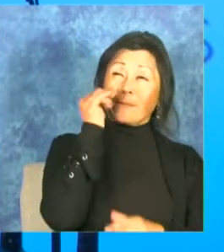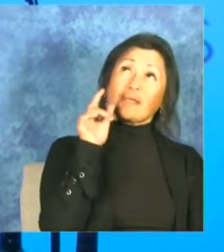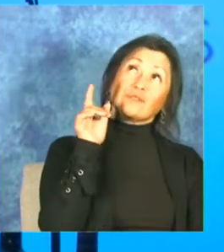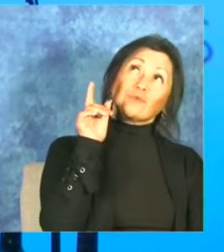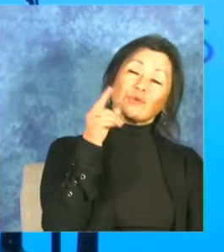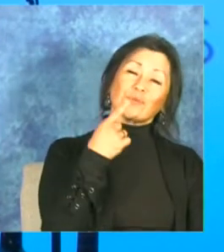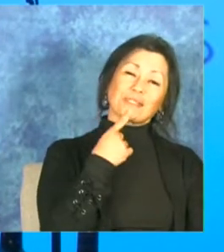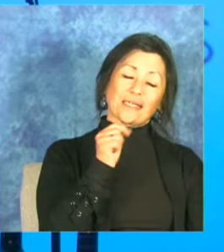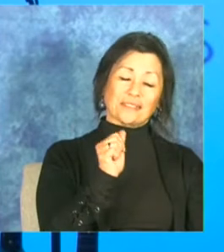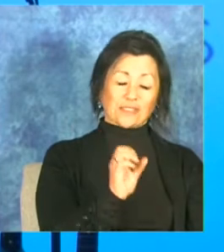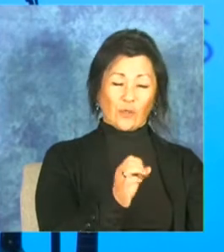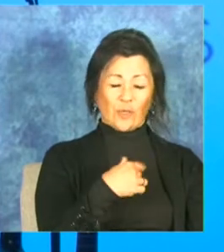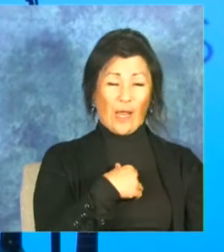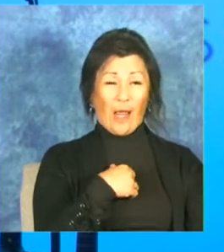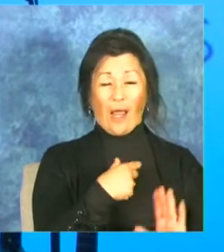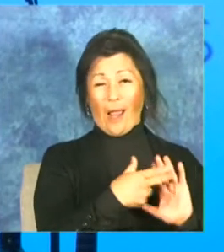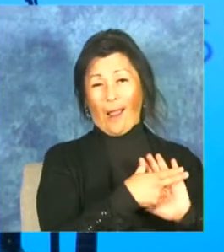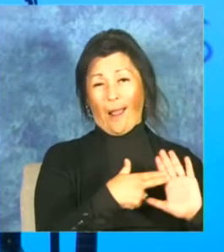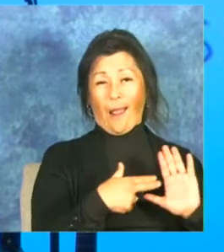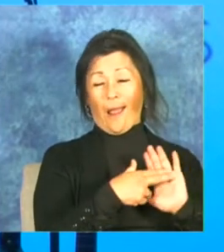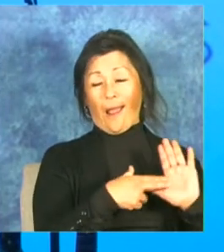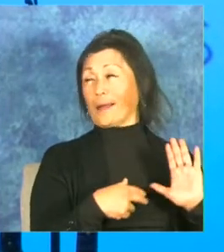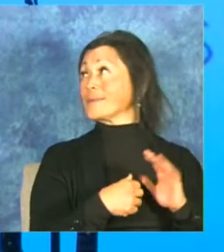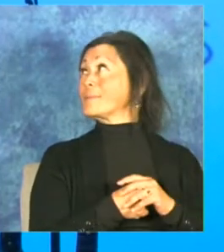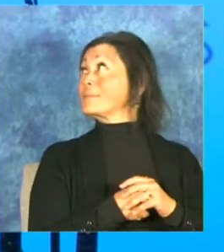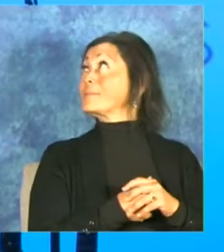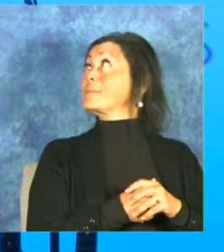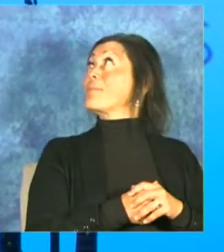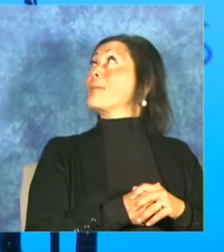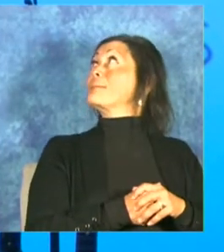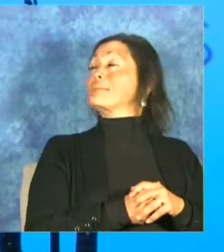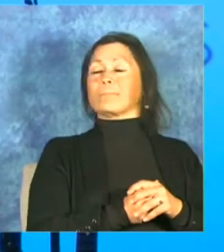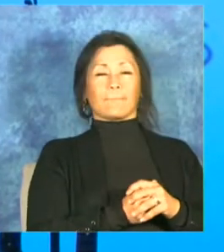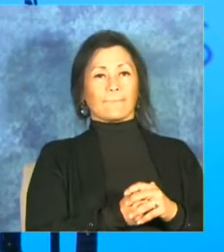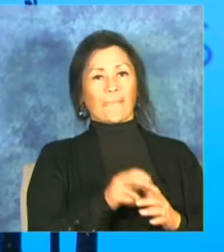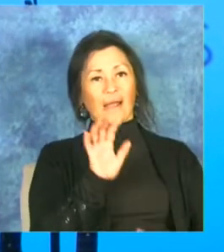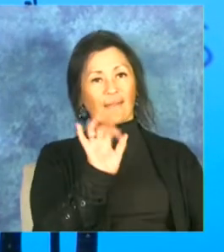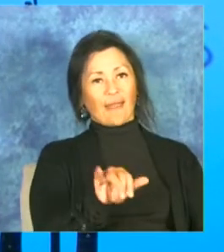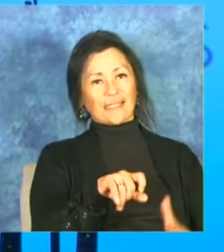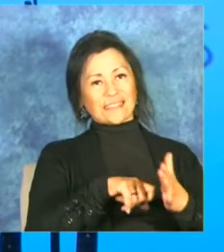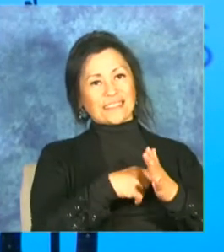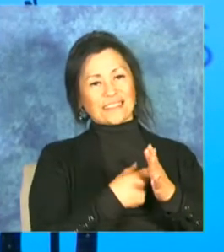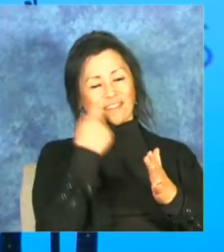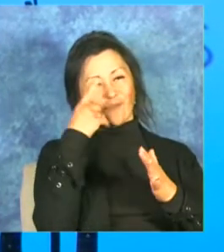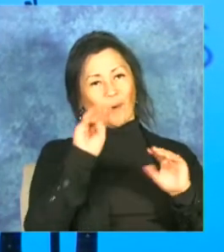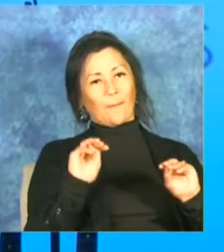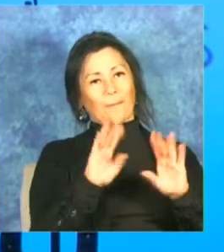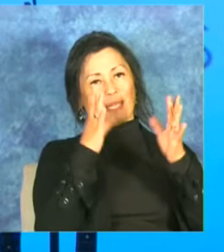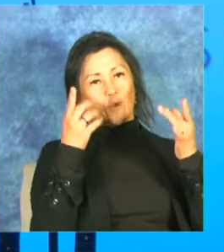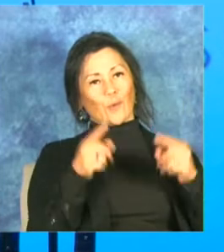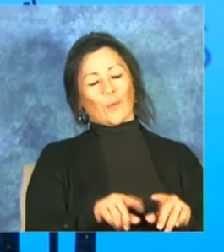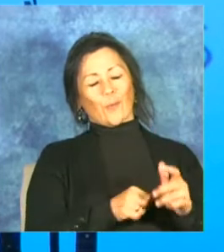Because you say so. I highlighted it when we read it. That's the key to miracles.